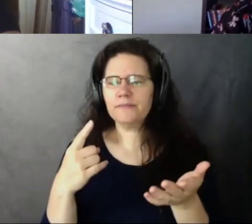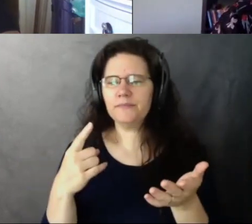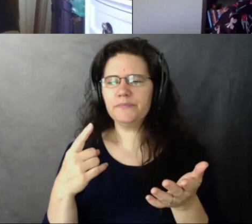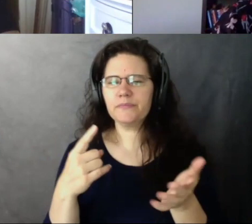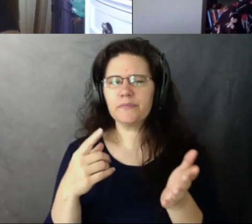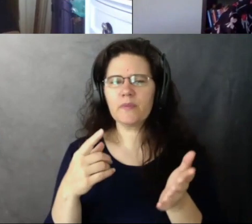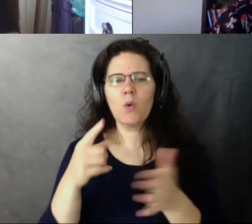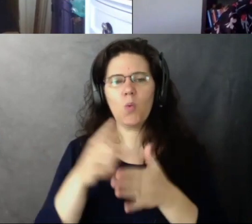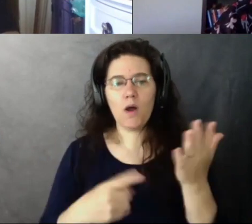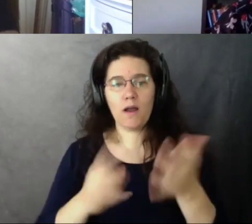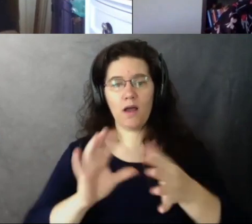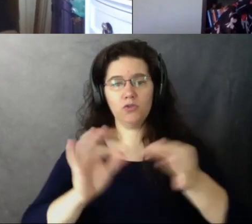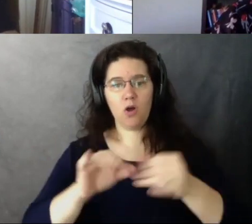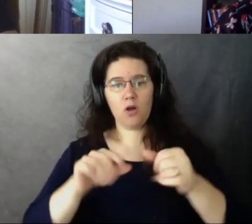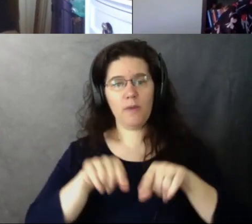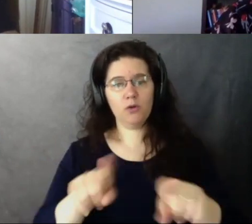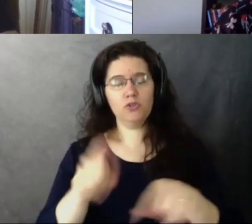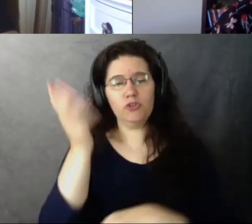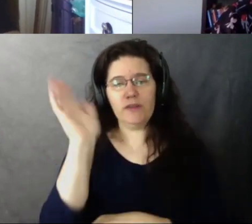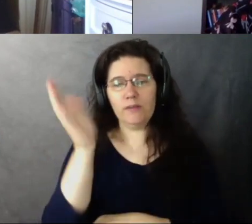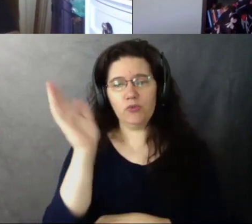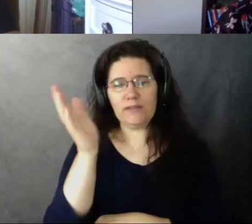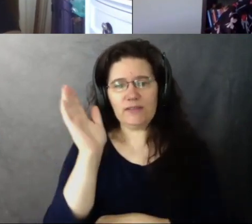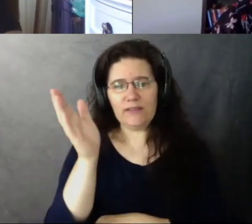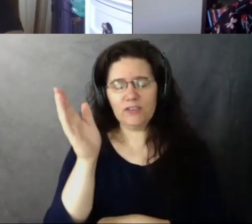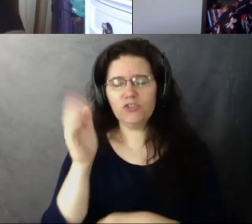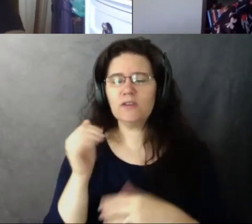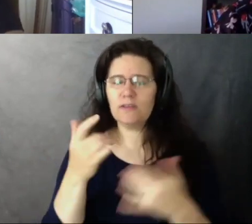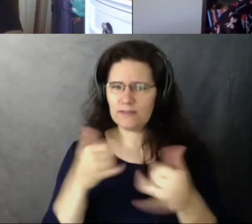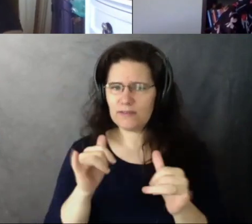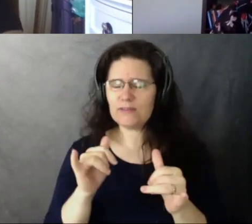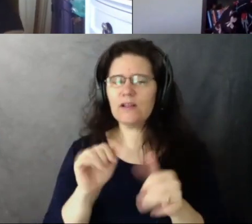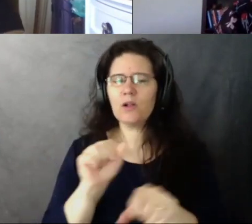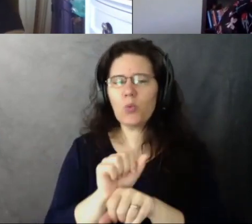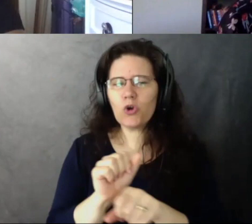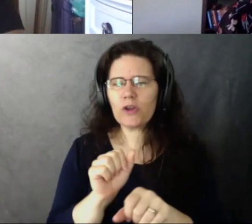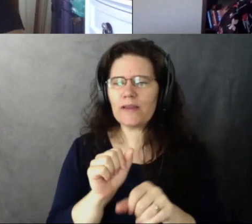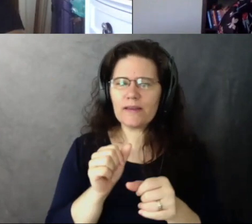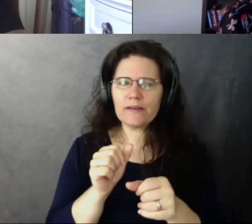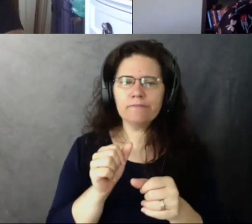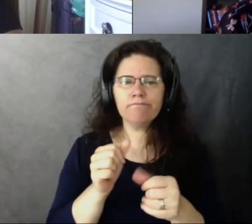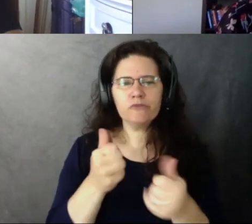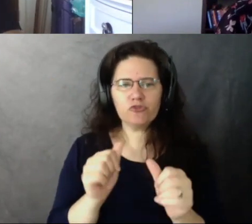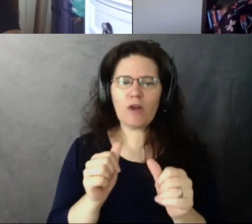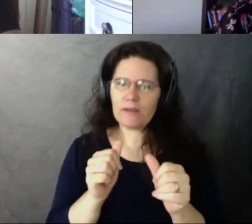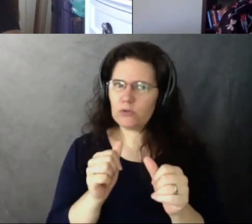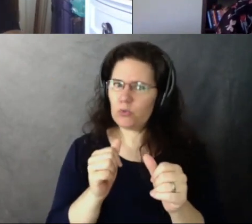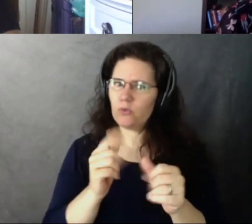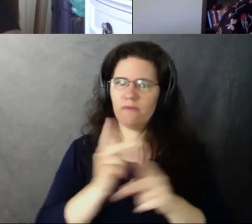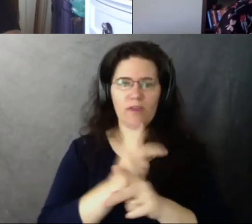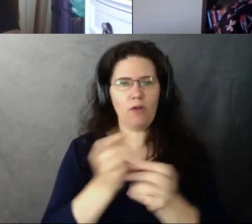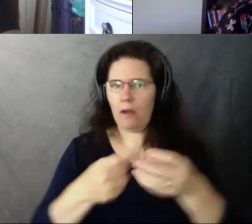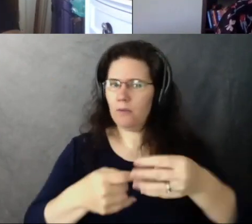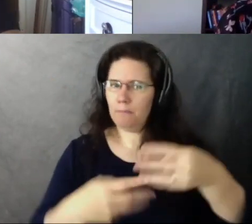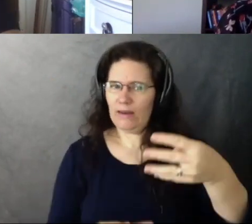the presentation that are still things that are being worked on and still need to be supported in